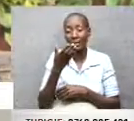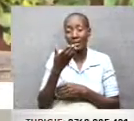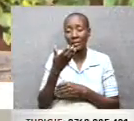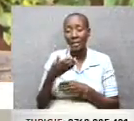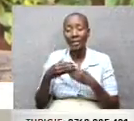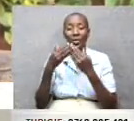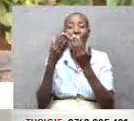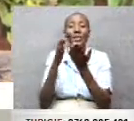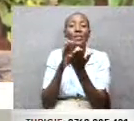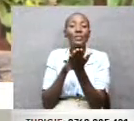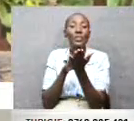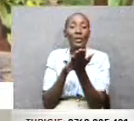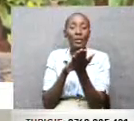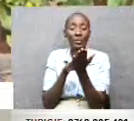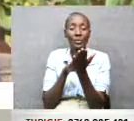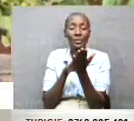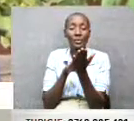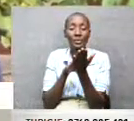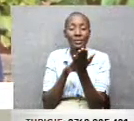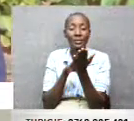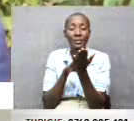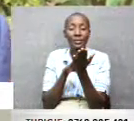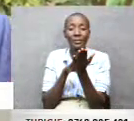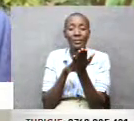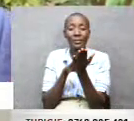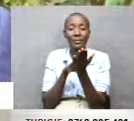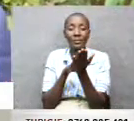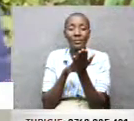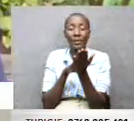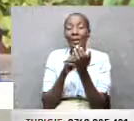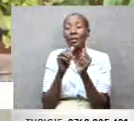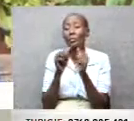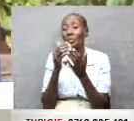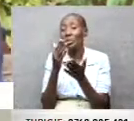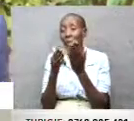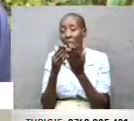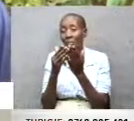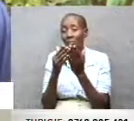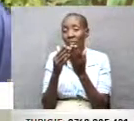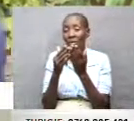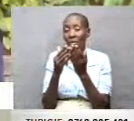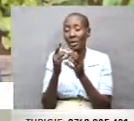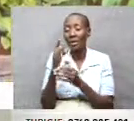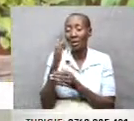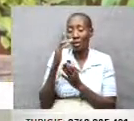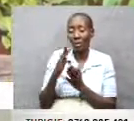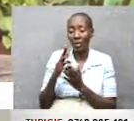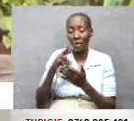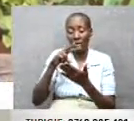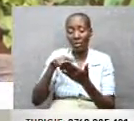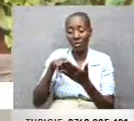court, and those results, my good Wakili will read the